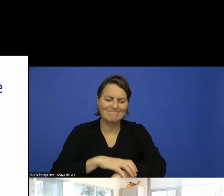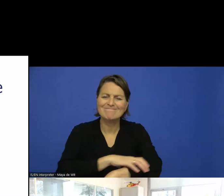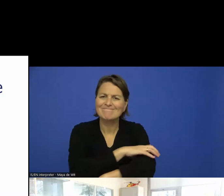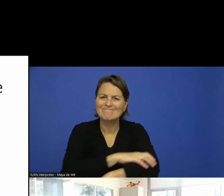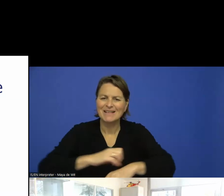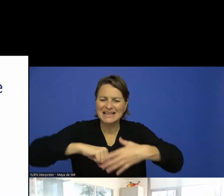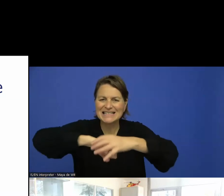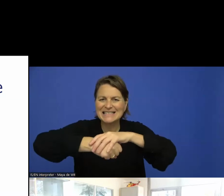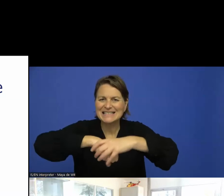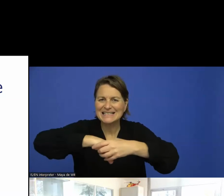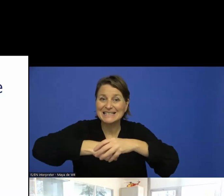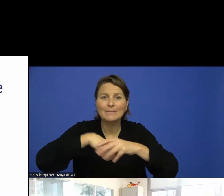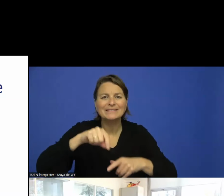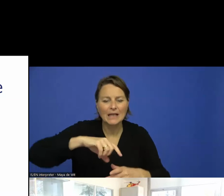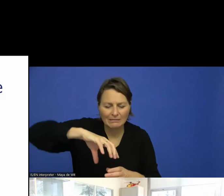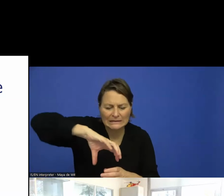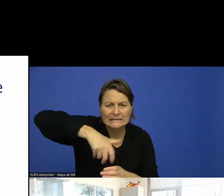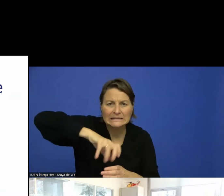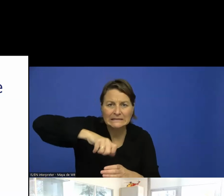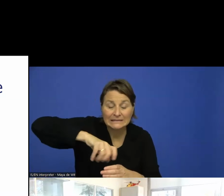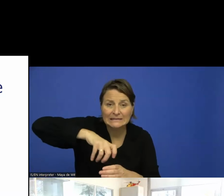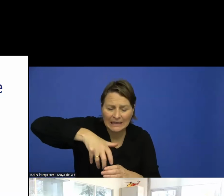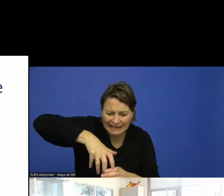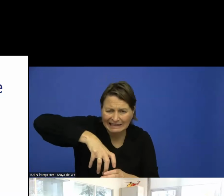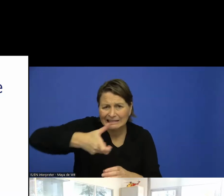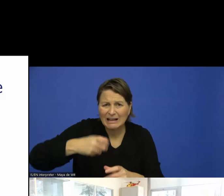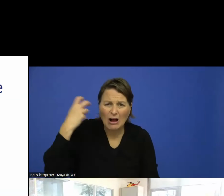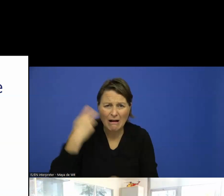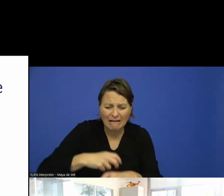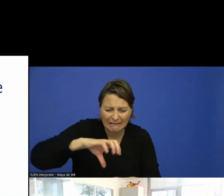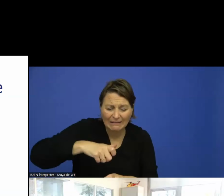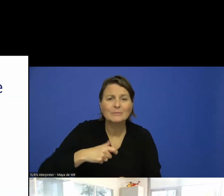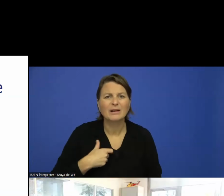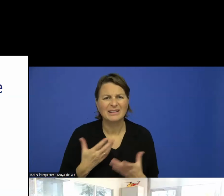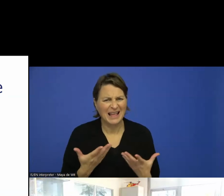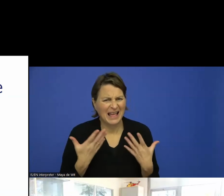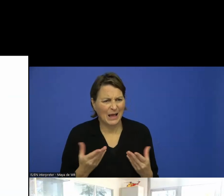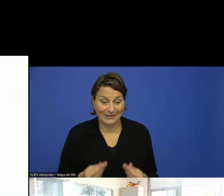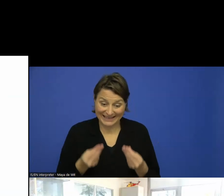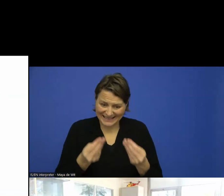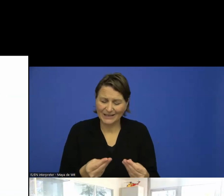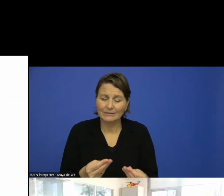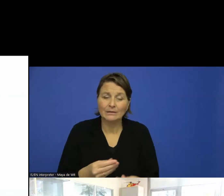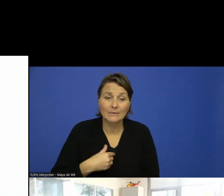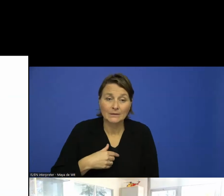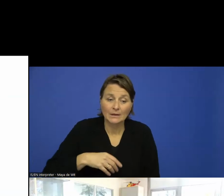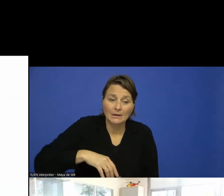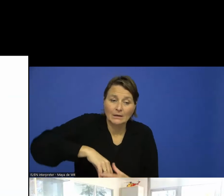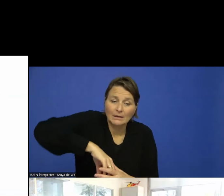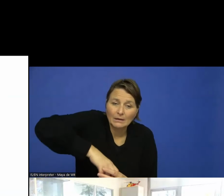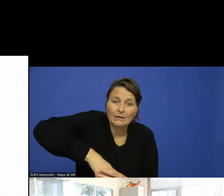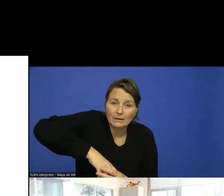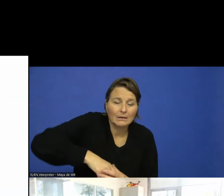jar? And why do we give it to them in a child-resistant container? And this is the same picture